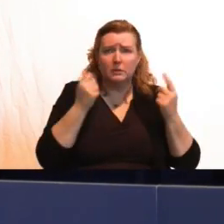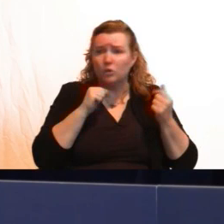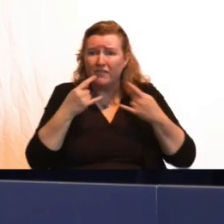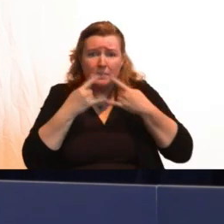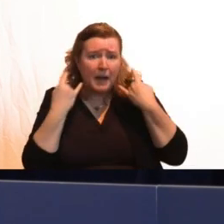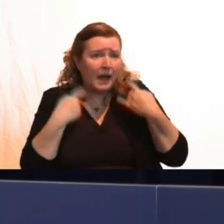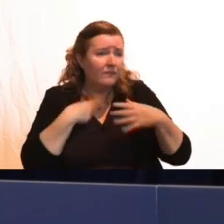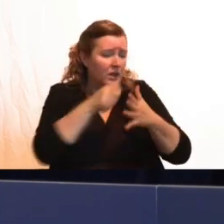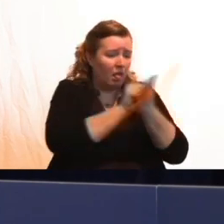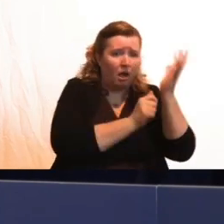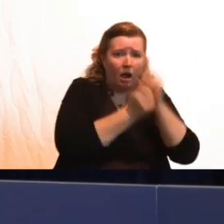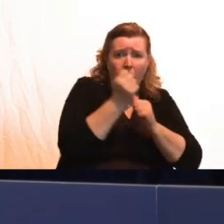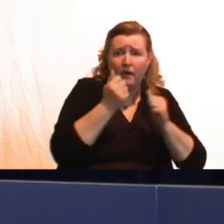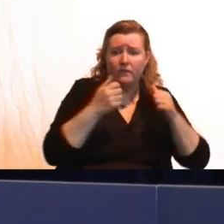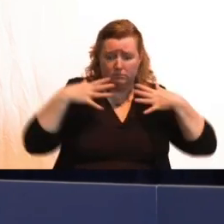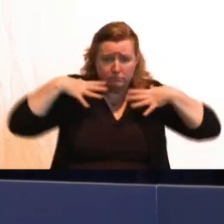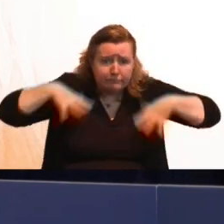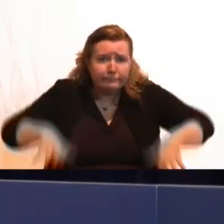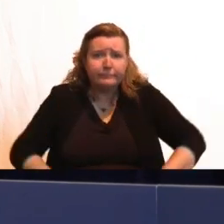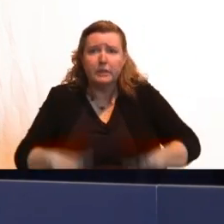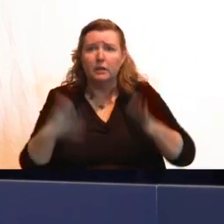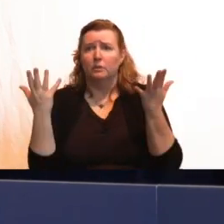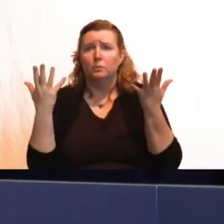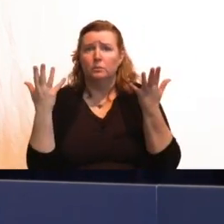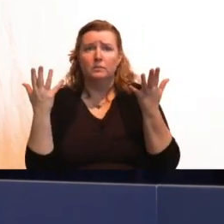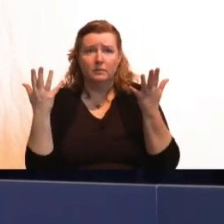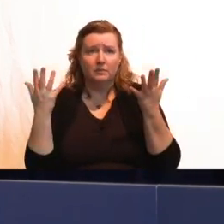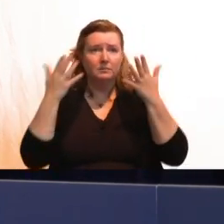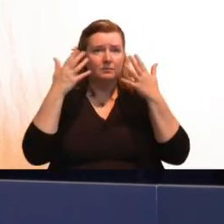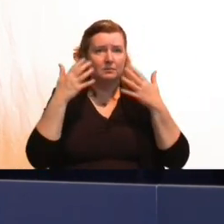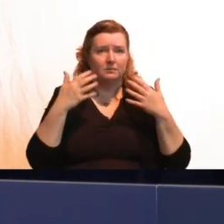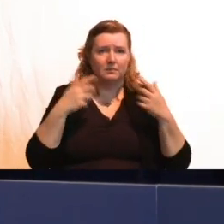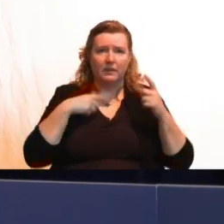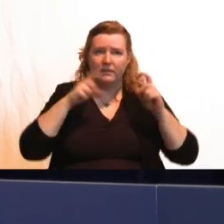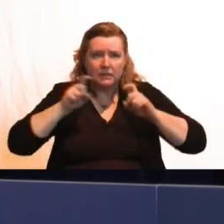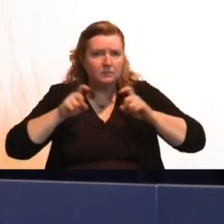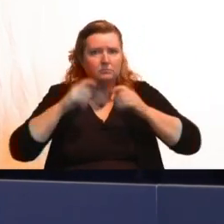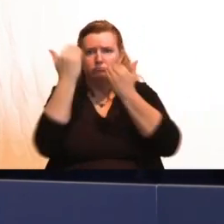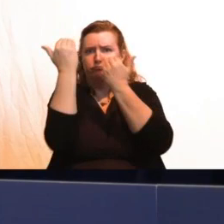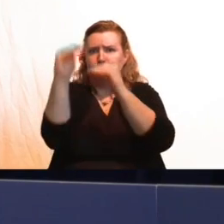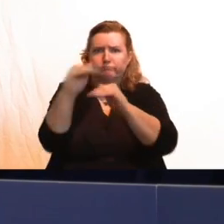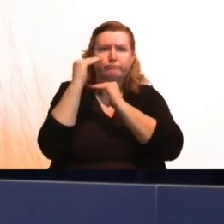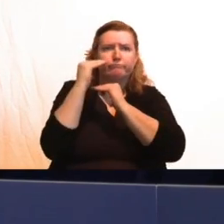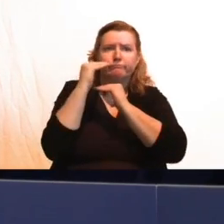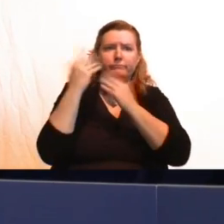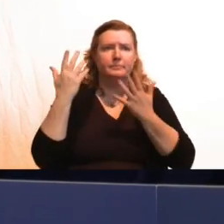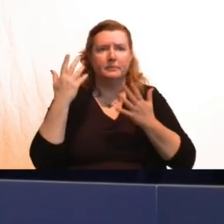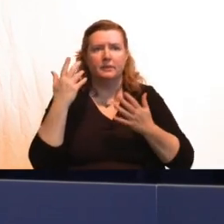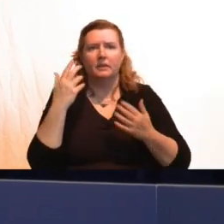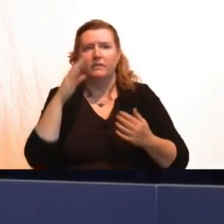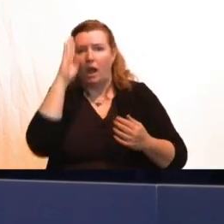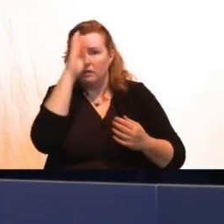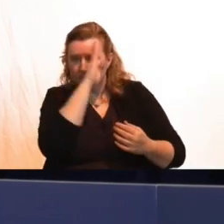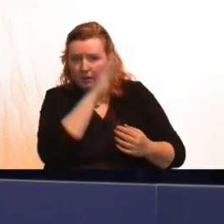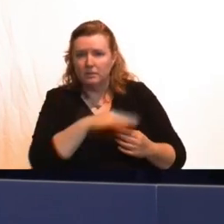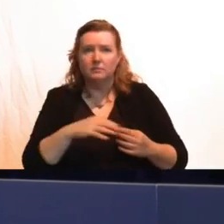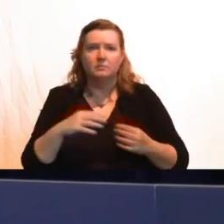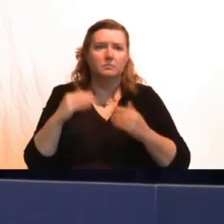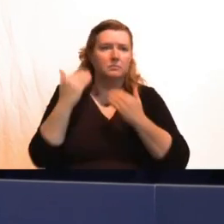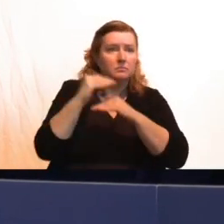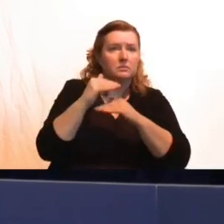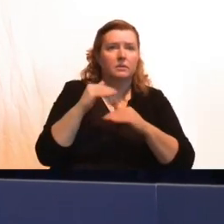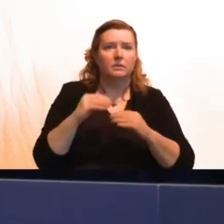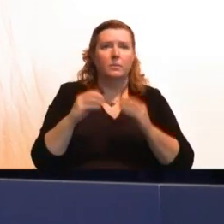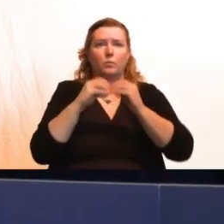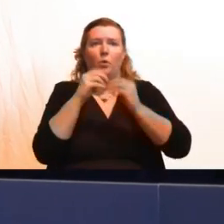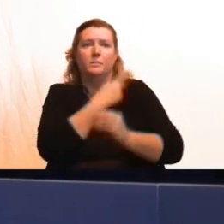hospitals with overflow patients. We lacked a centralized data analysis and reporting team, and we had